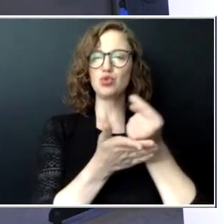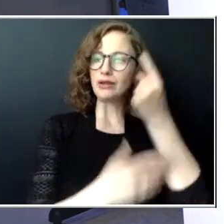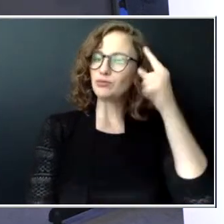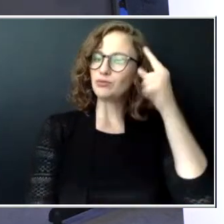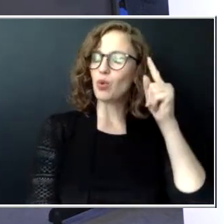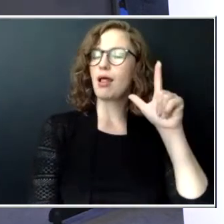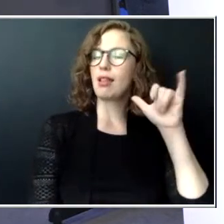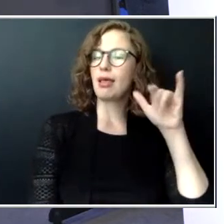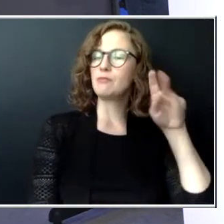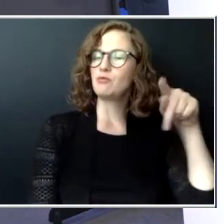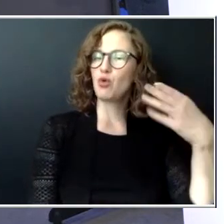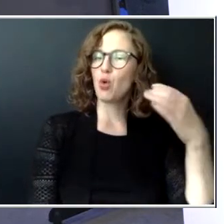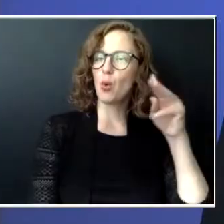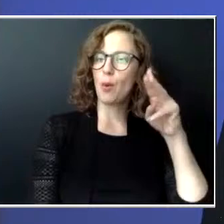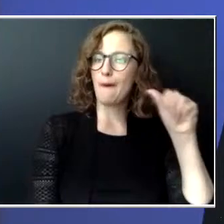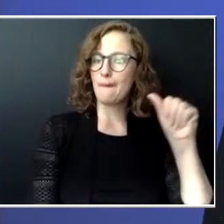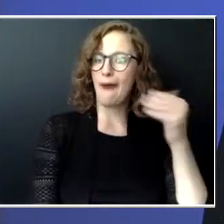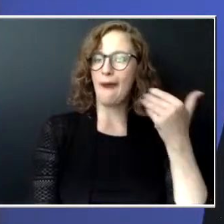feel like